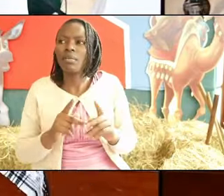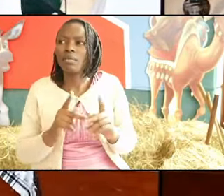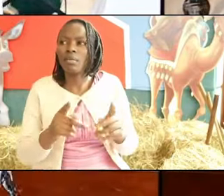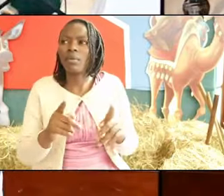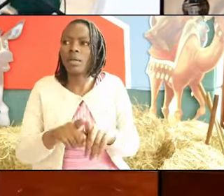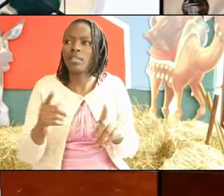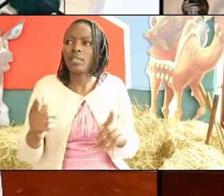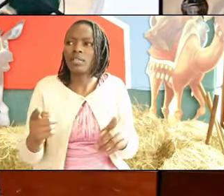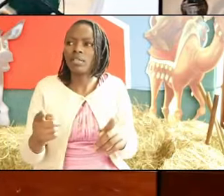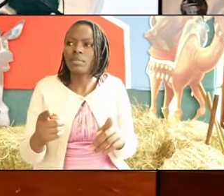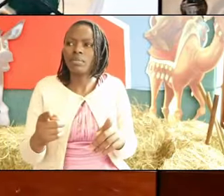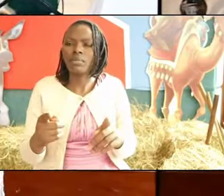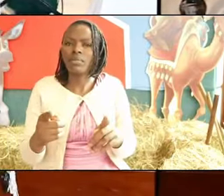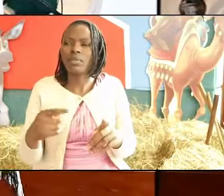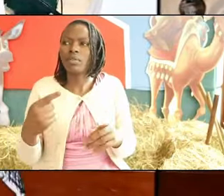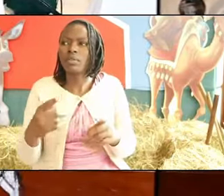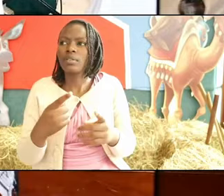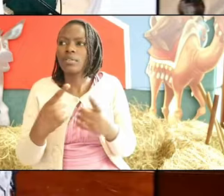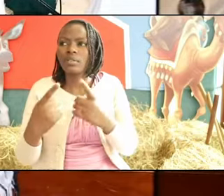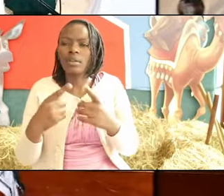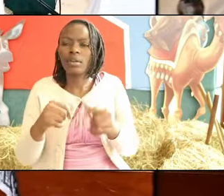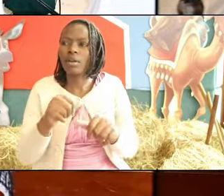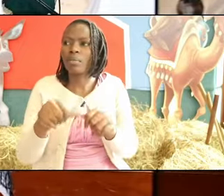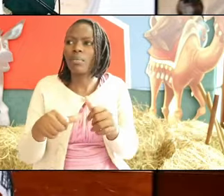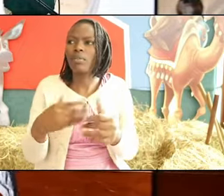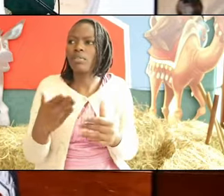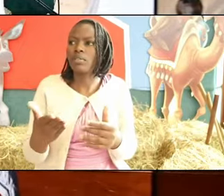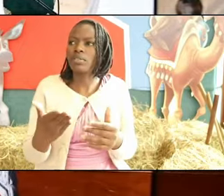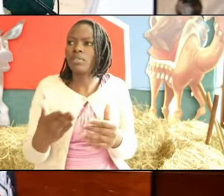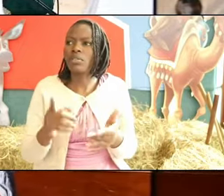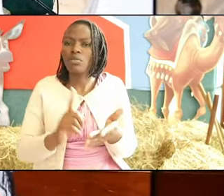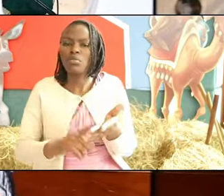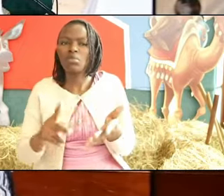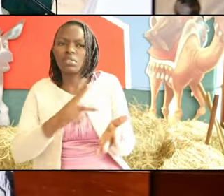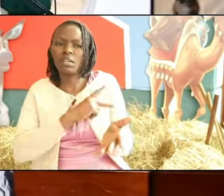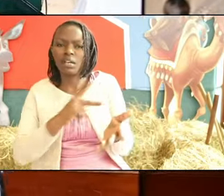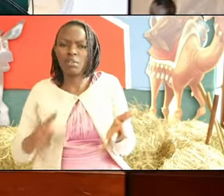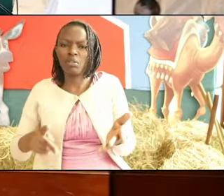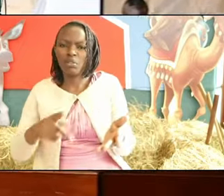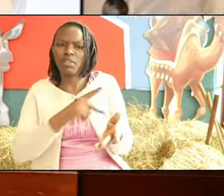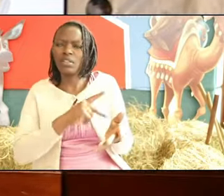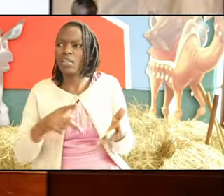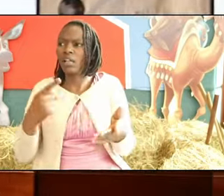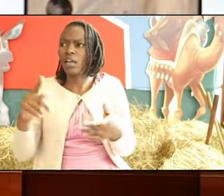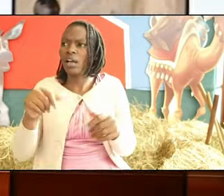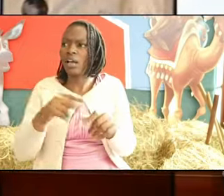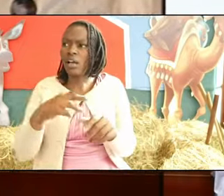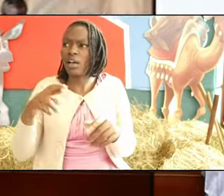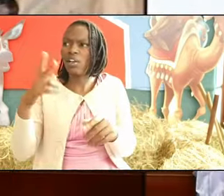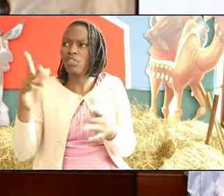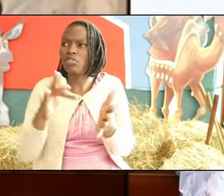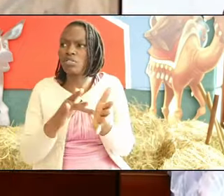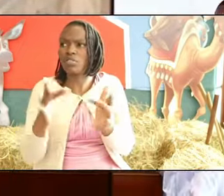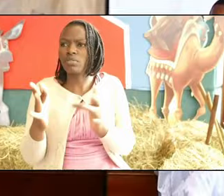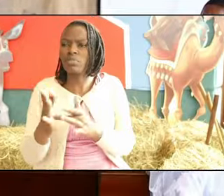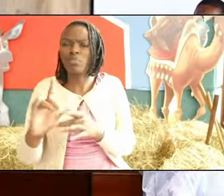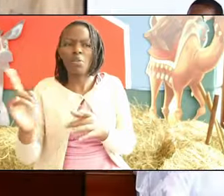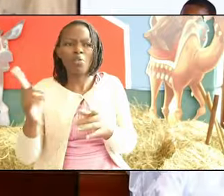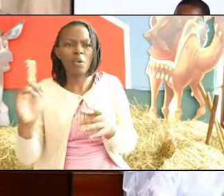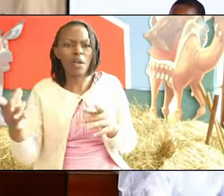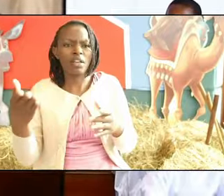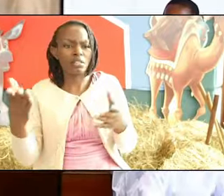every single whim. Speaking of which, what kind of a king are you, Jesus? Where is your